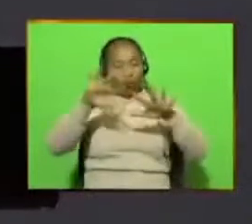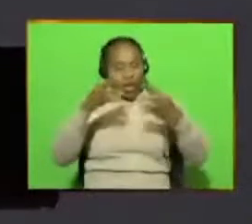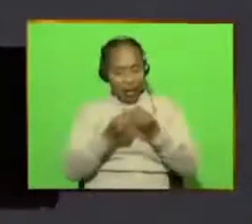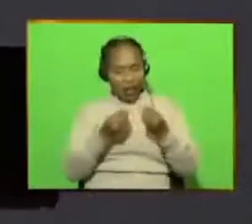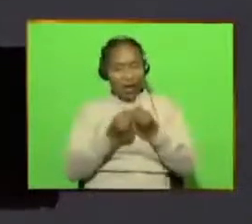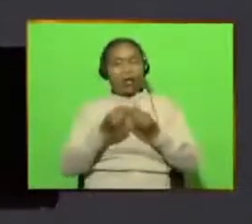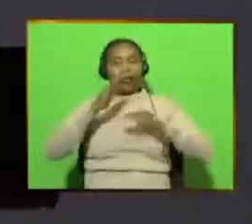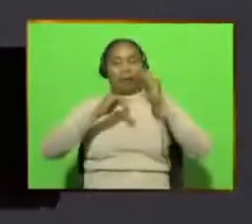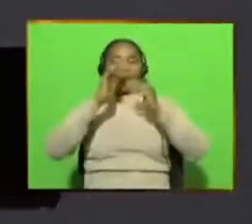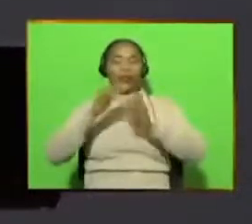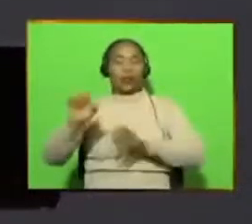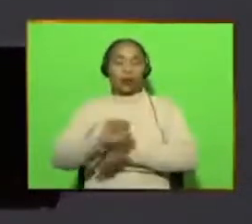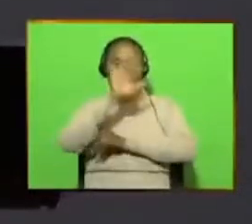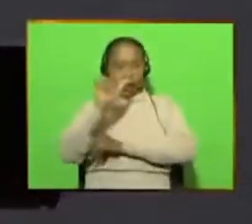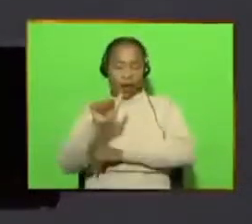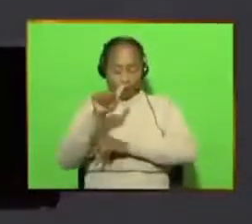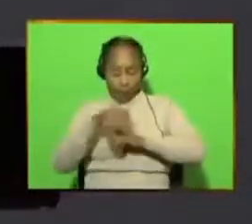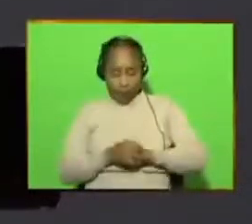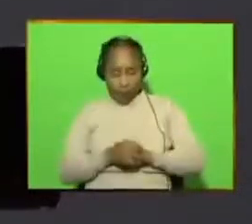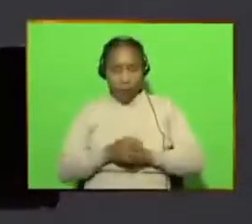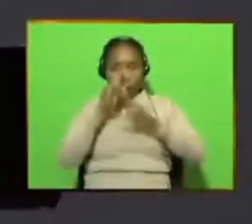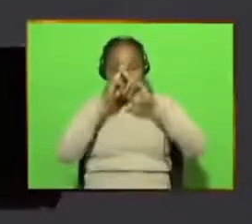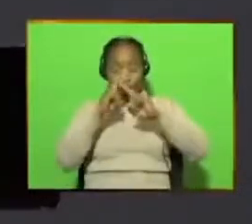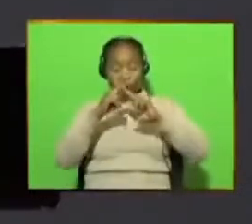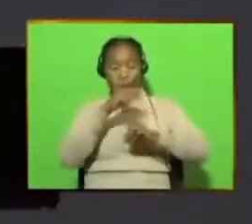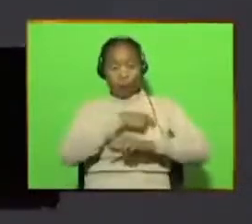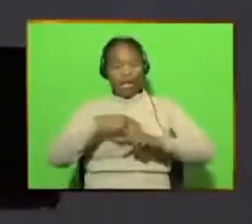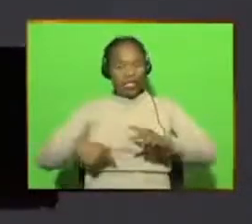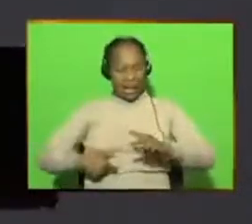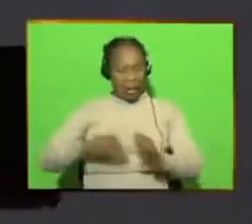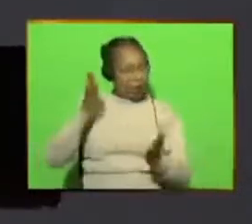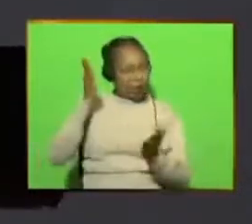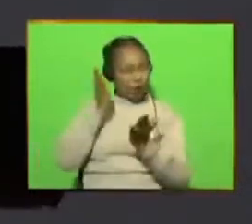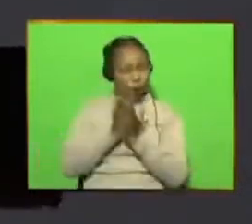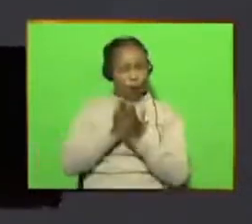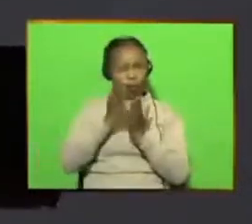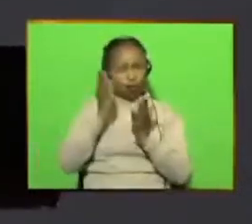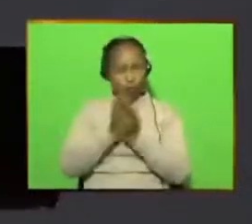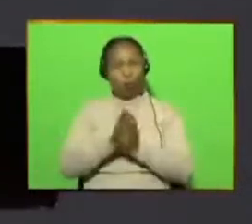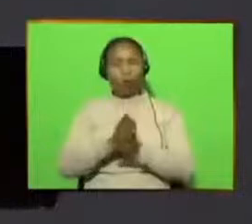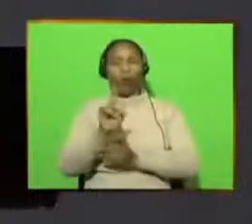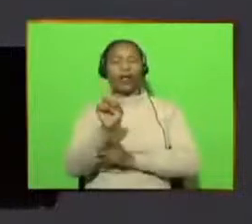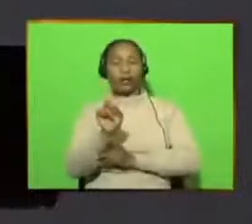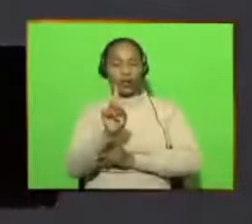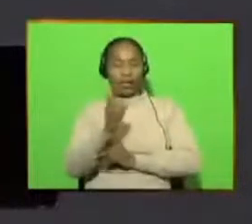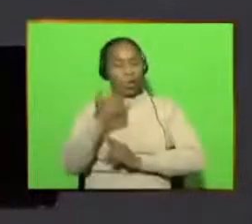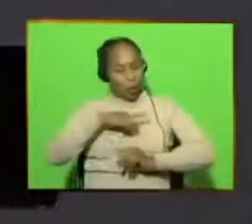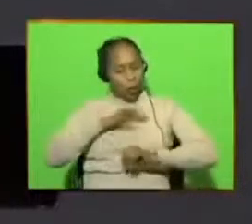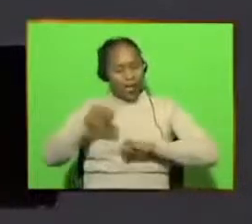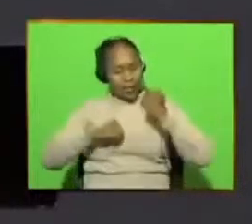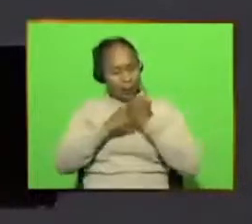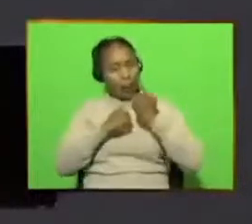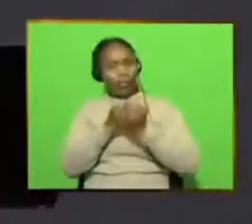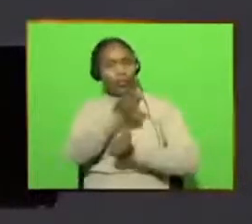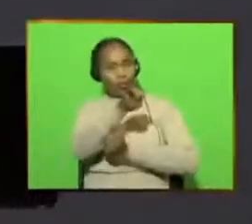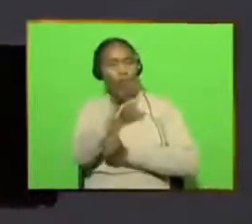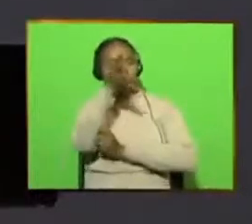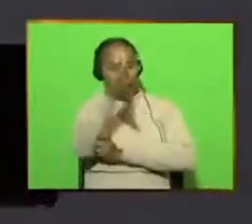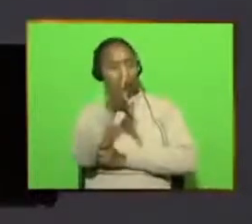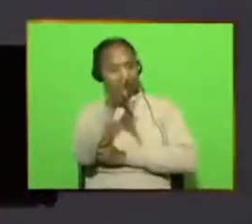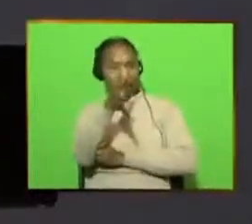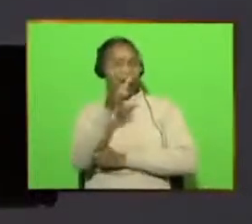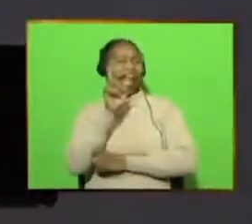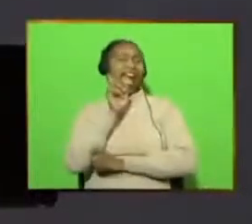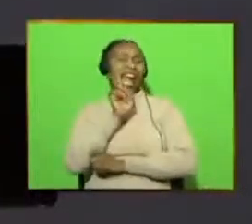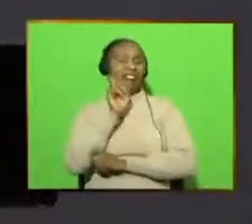Africa. Honorable President, rest assured of this. We will support you on